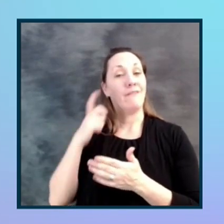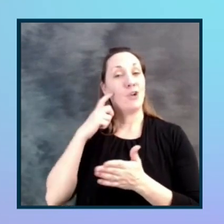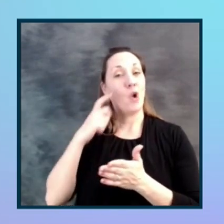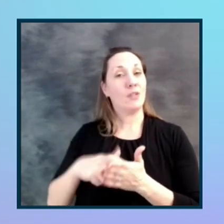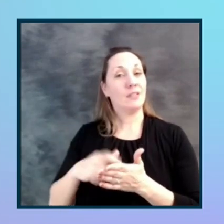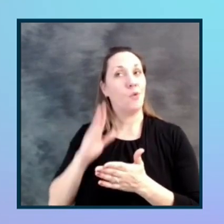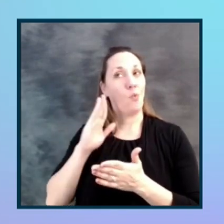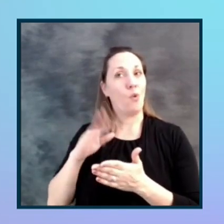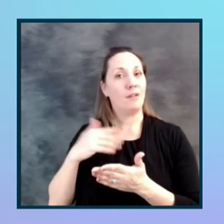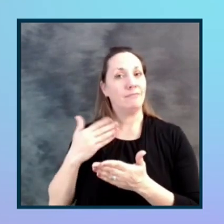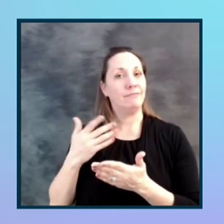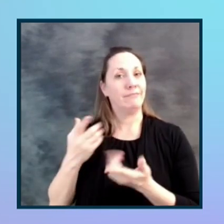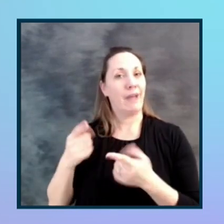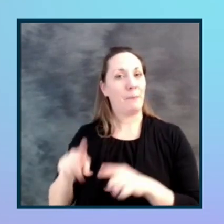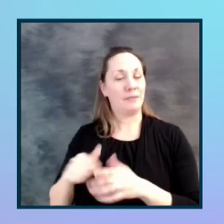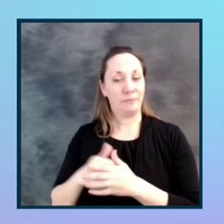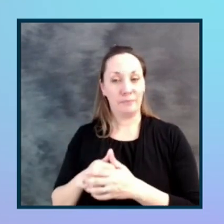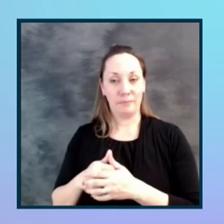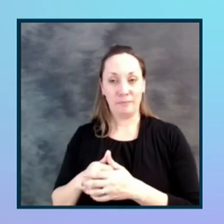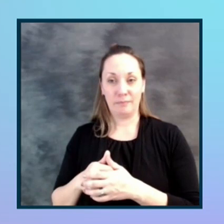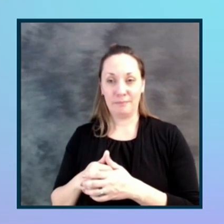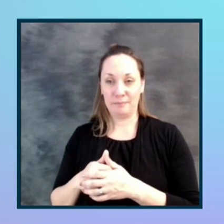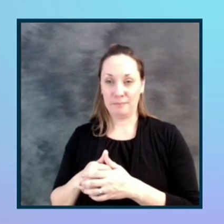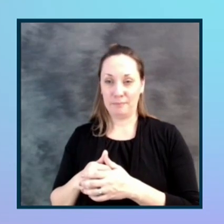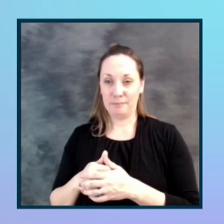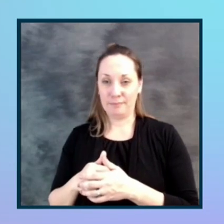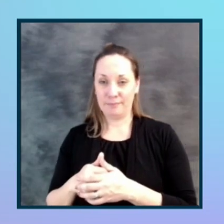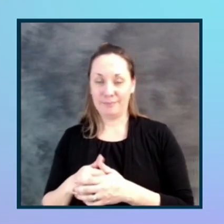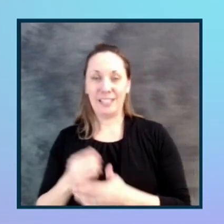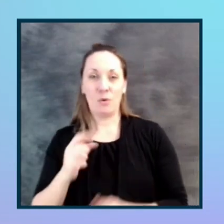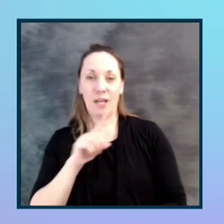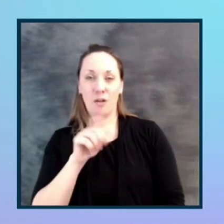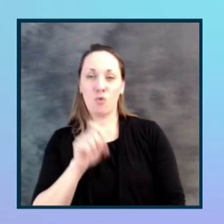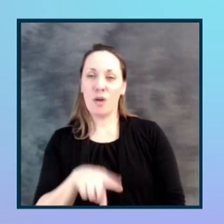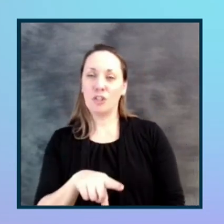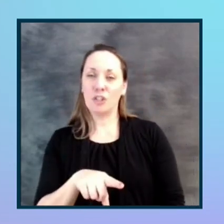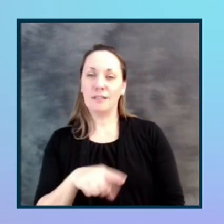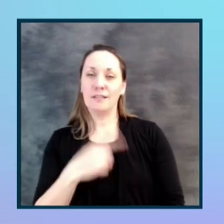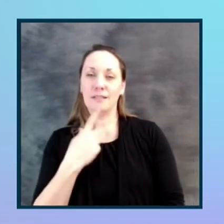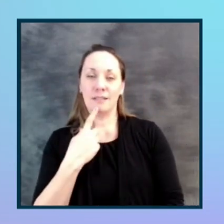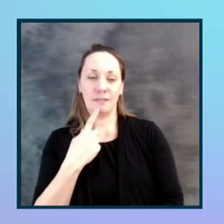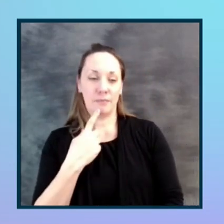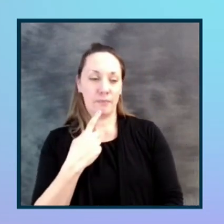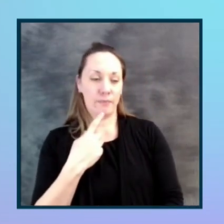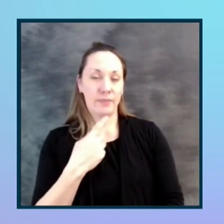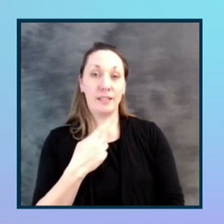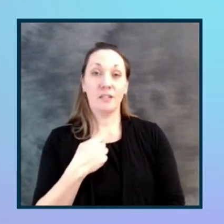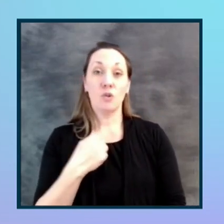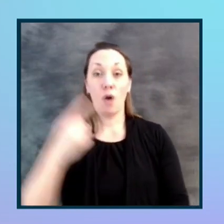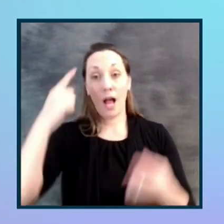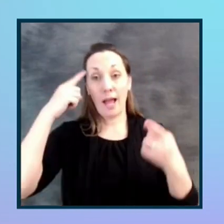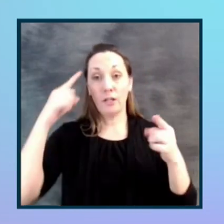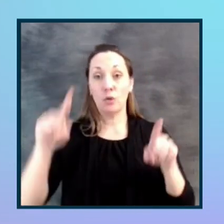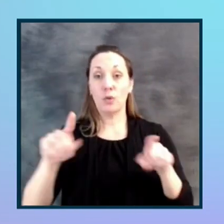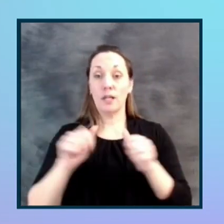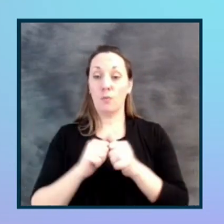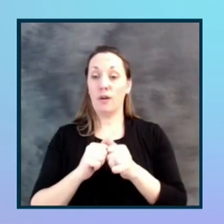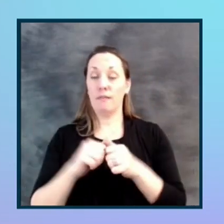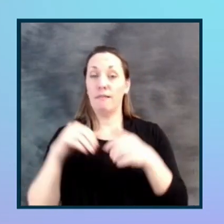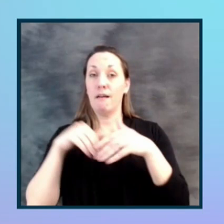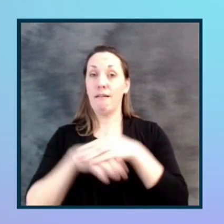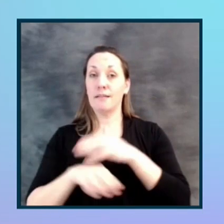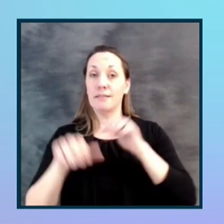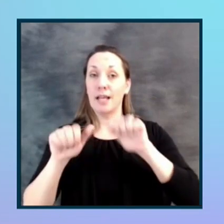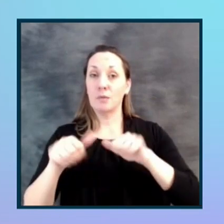That makes sense. All right, so question here is asking, so I agree accessibility is easiest